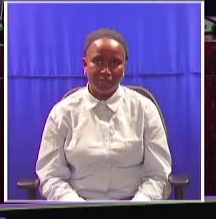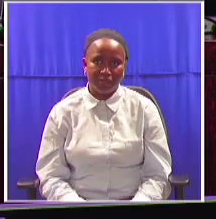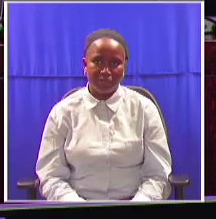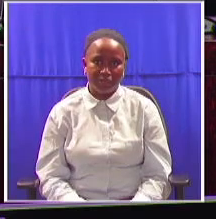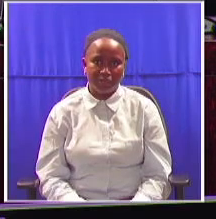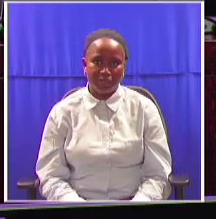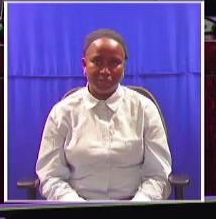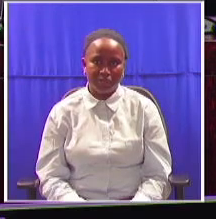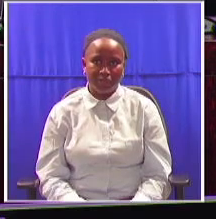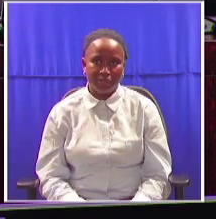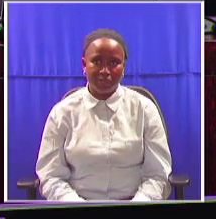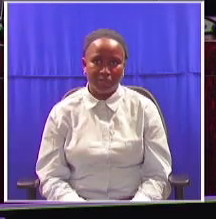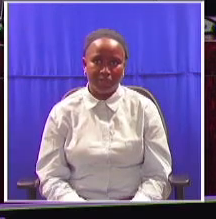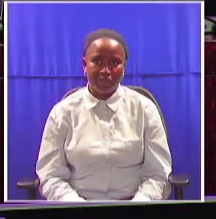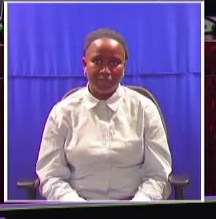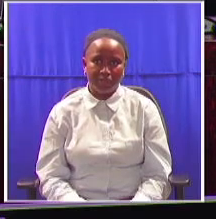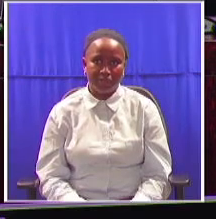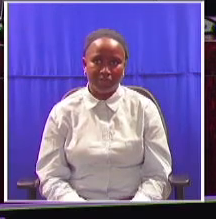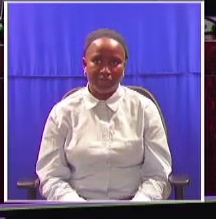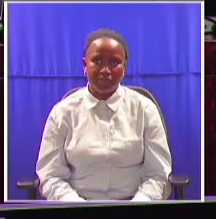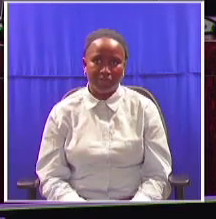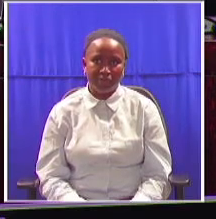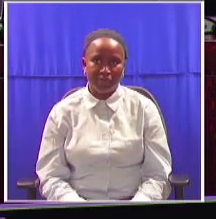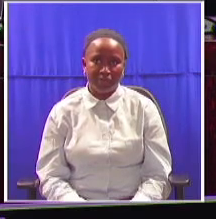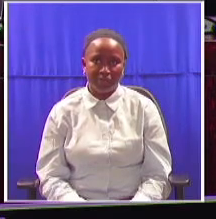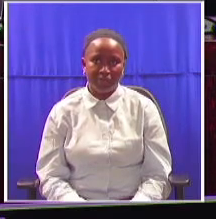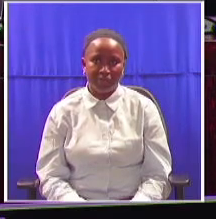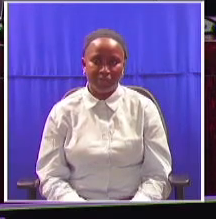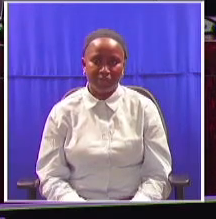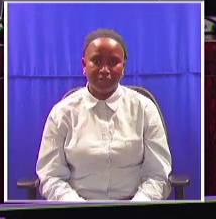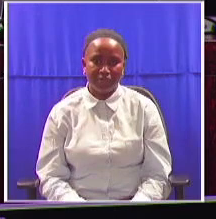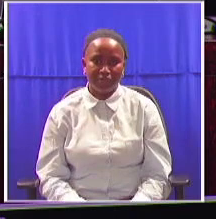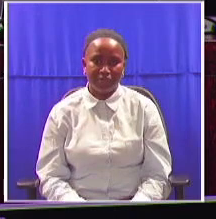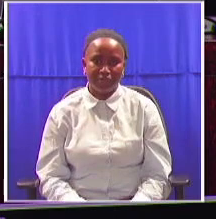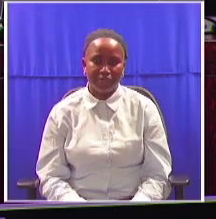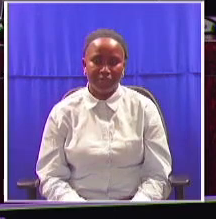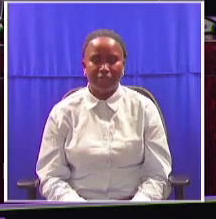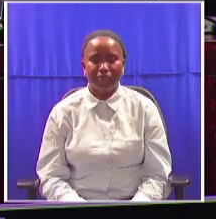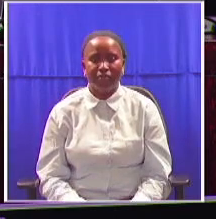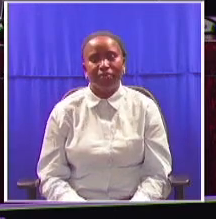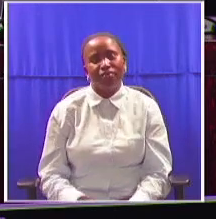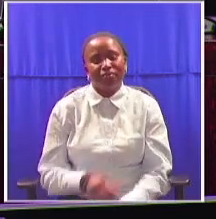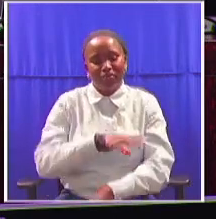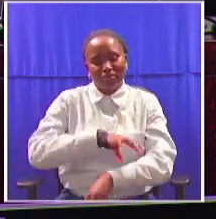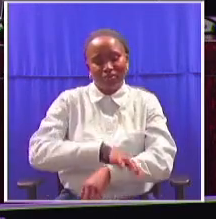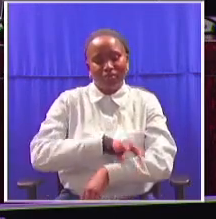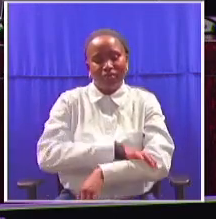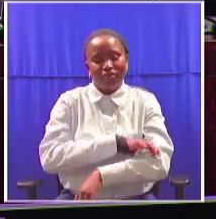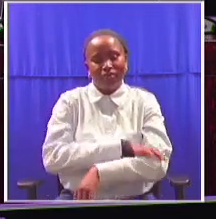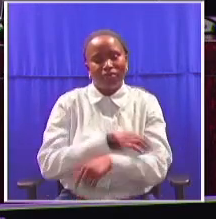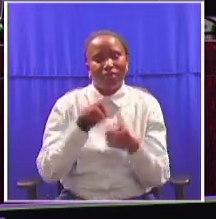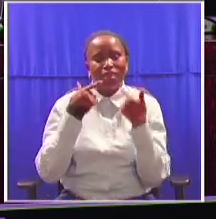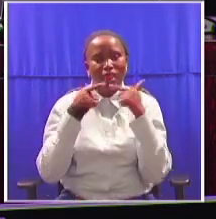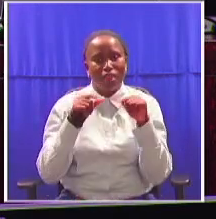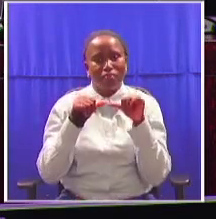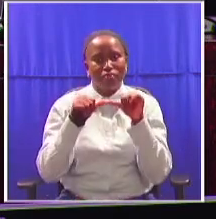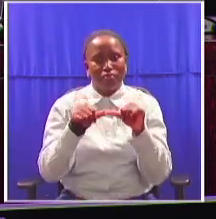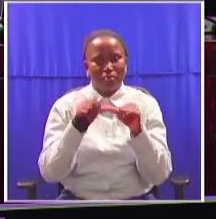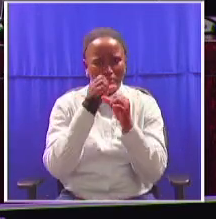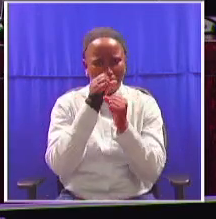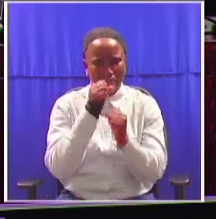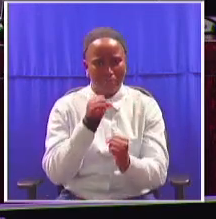na yin'wana aya ka ti power stations leti aya ku bona kuri ti tirha njhani na